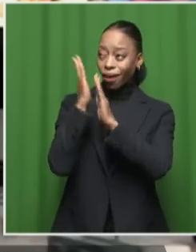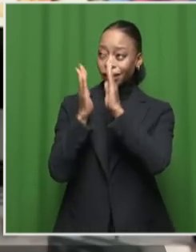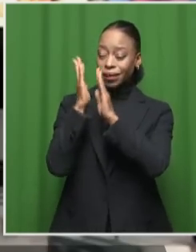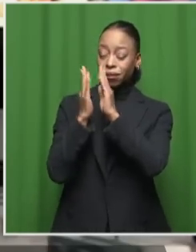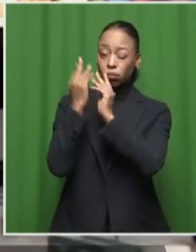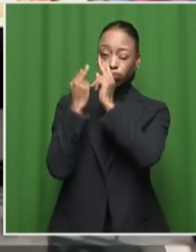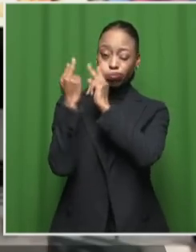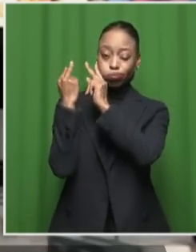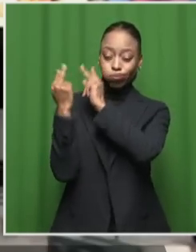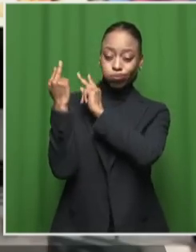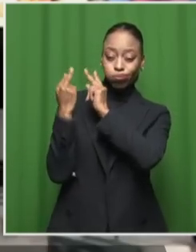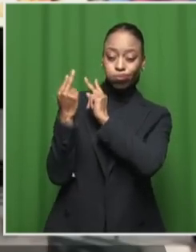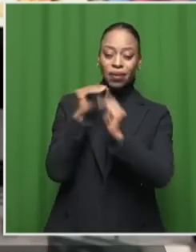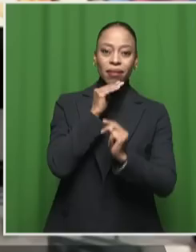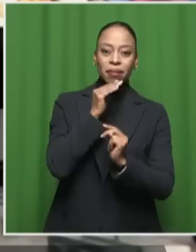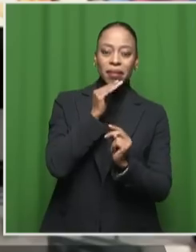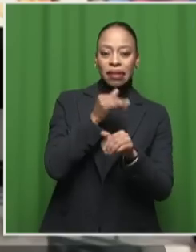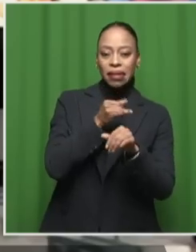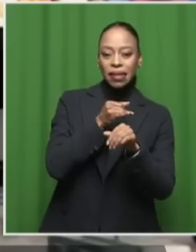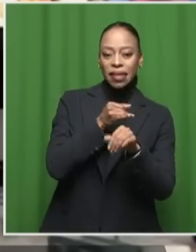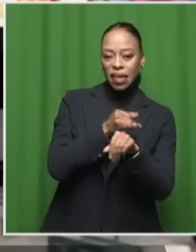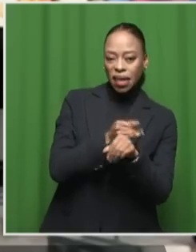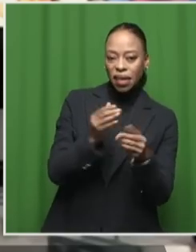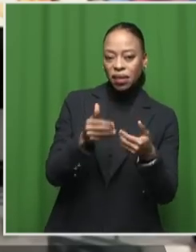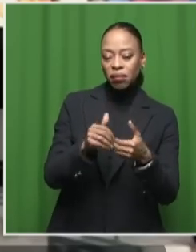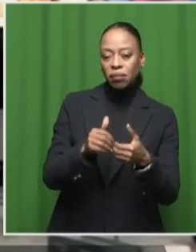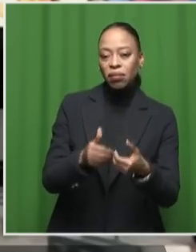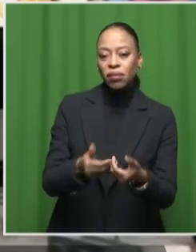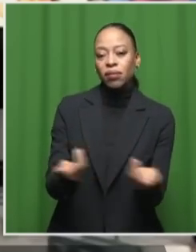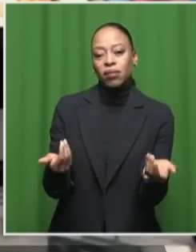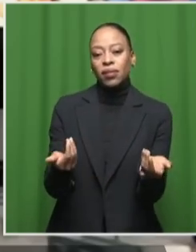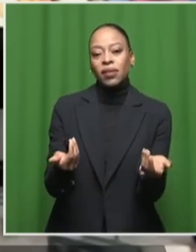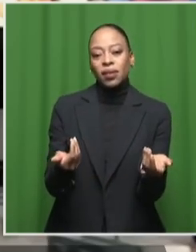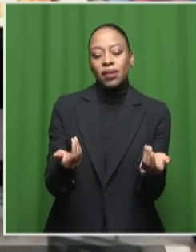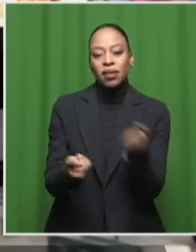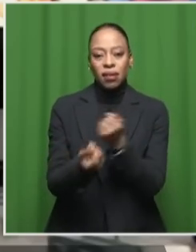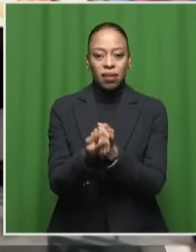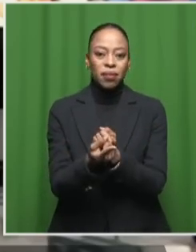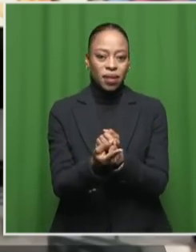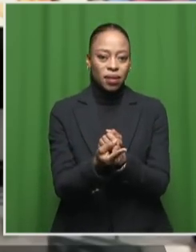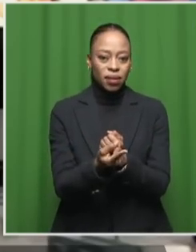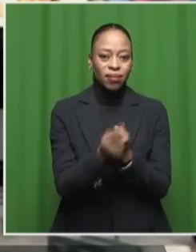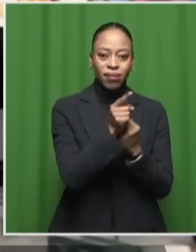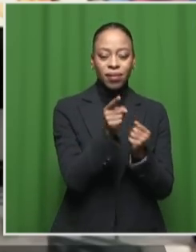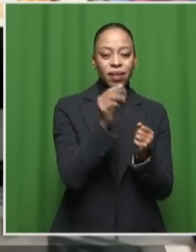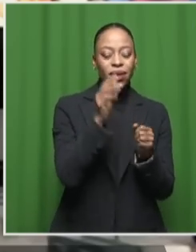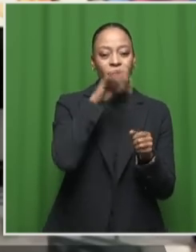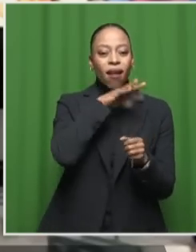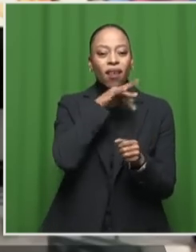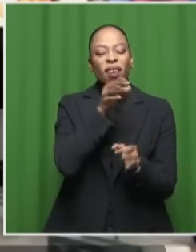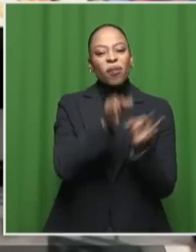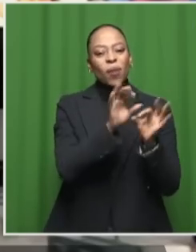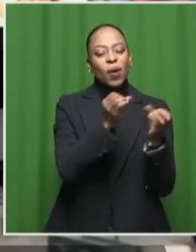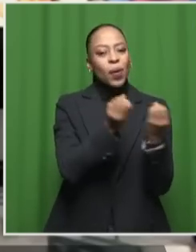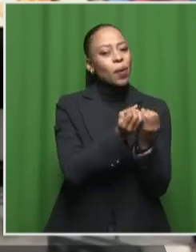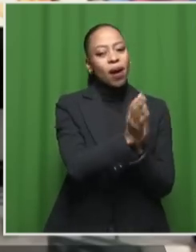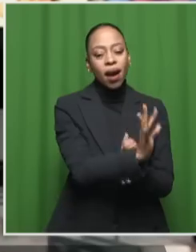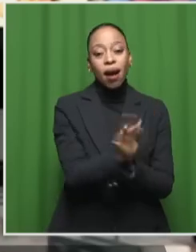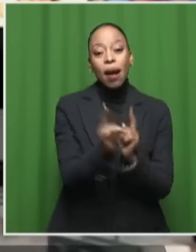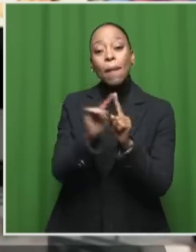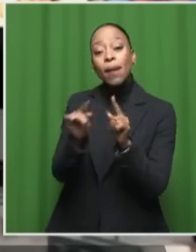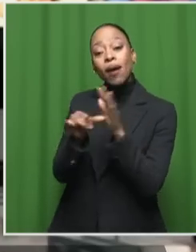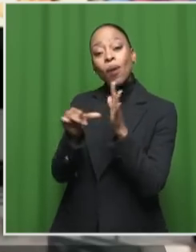think it wasn't so much the earlier breakaways of the Herstigte Nasionale Partij, but more importantly, what happened to the National